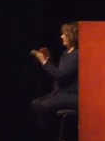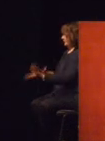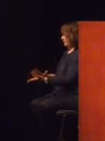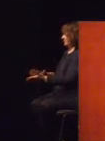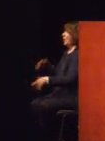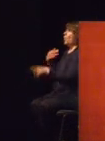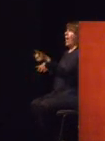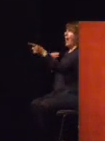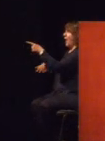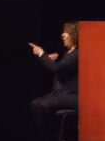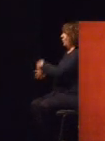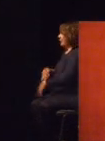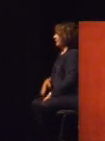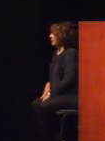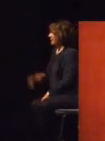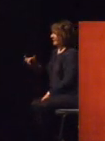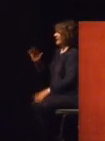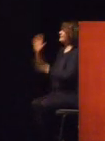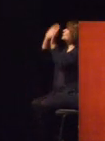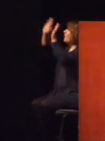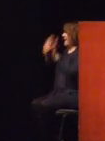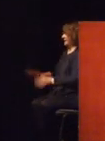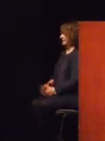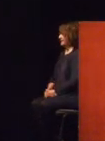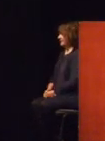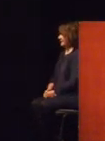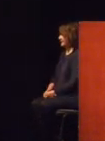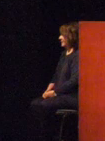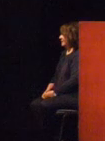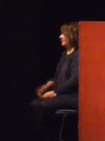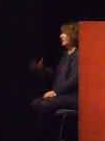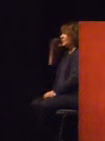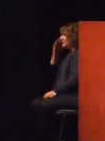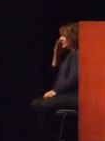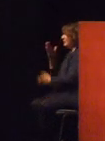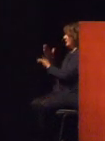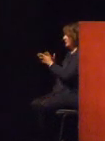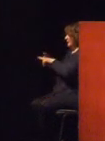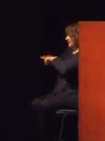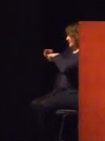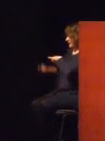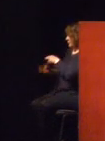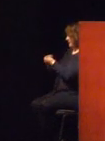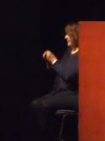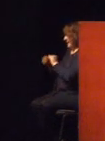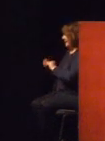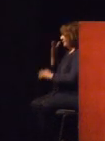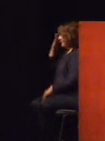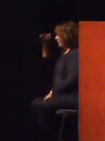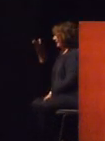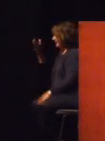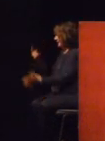in. That's tremendous. We know that this there is going to be some decrease in that number.